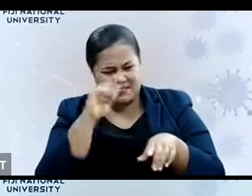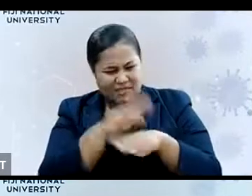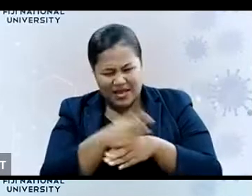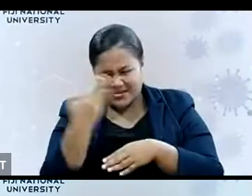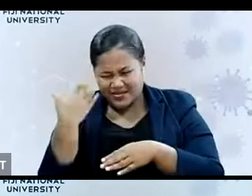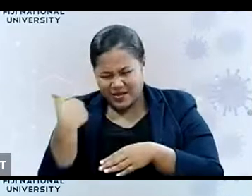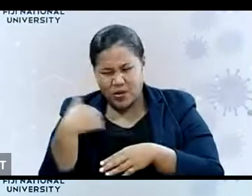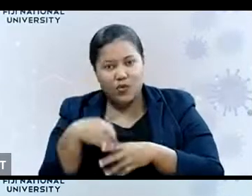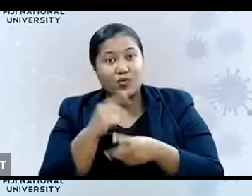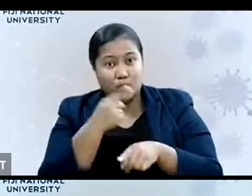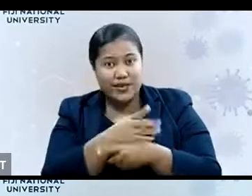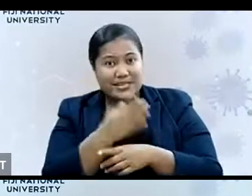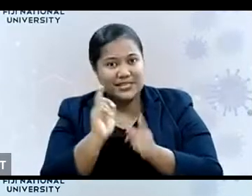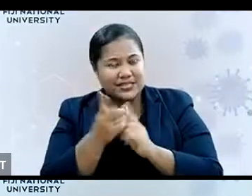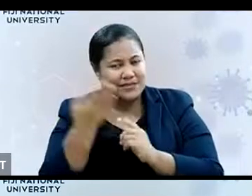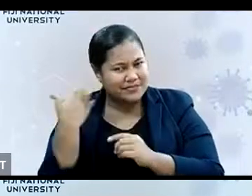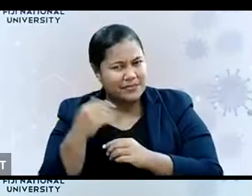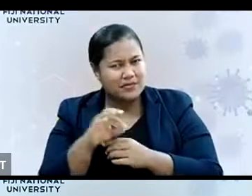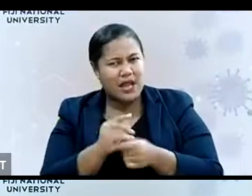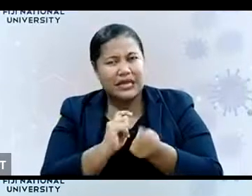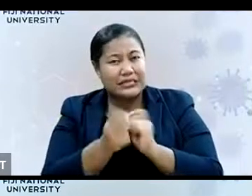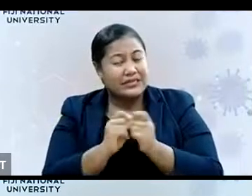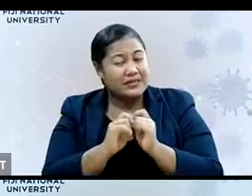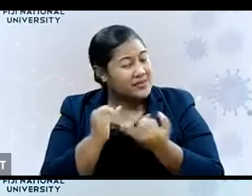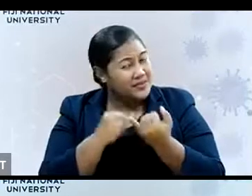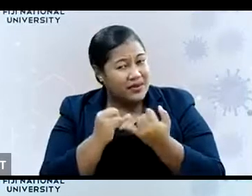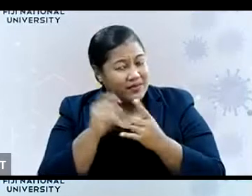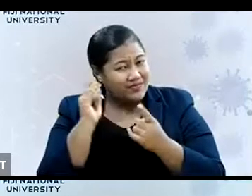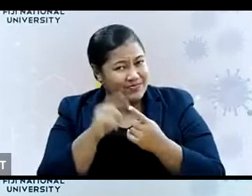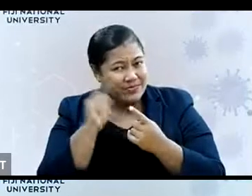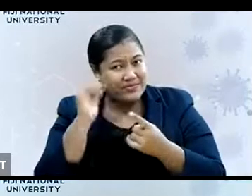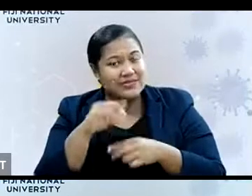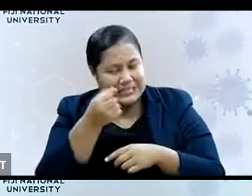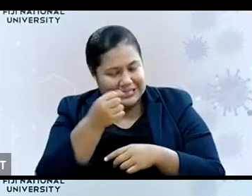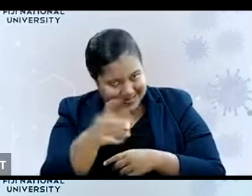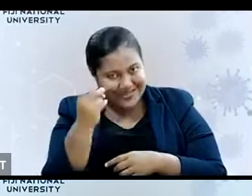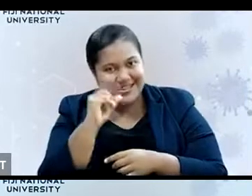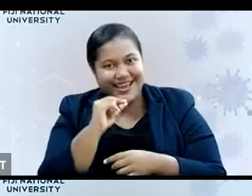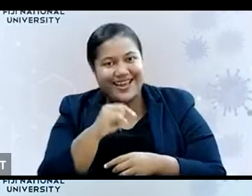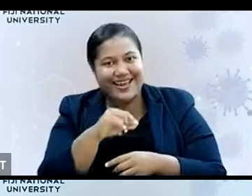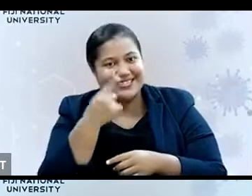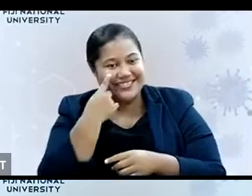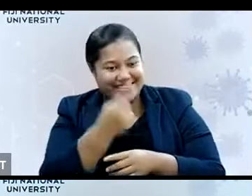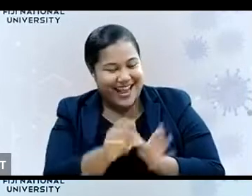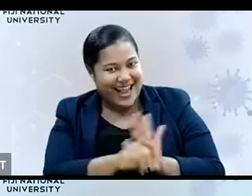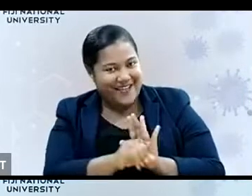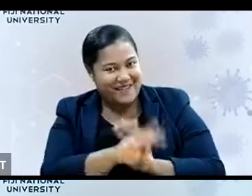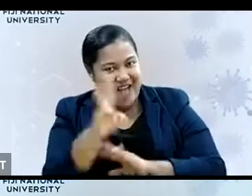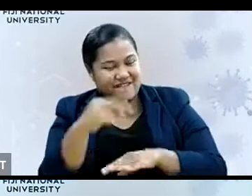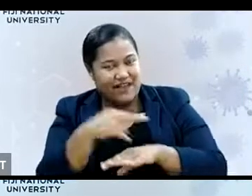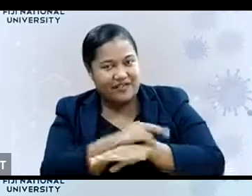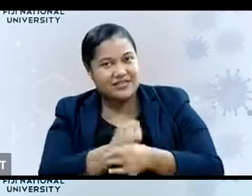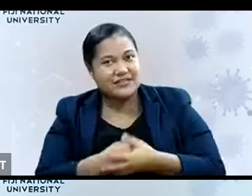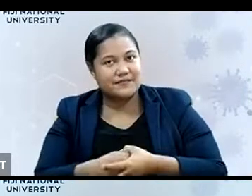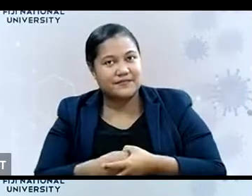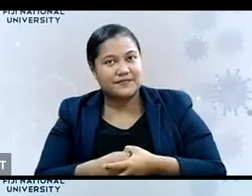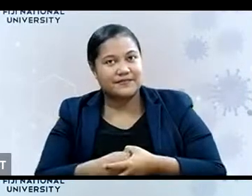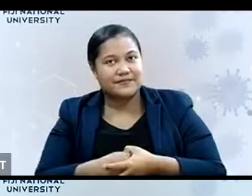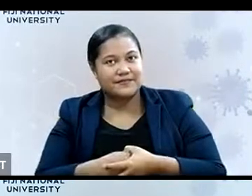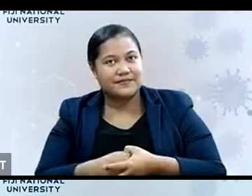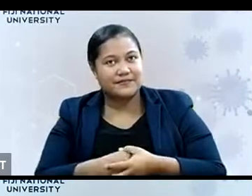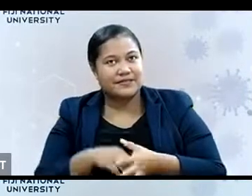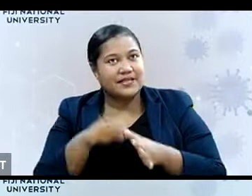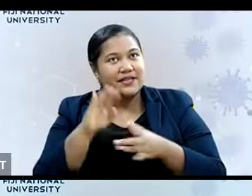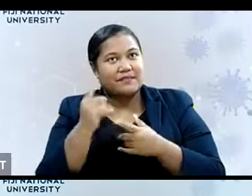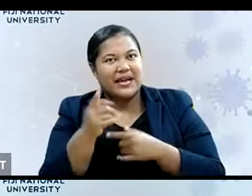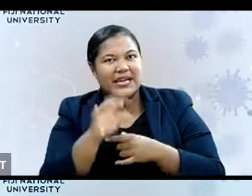months ago, and the test is so sensitive that it's still picking up the remnants of that virus. So it's very likely not live virus,